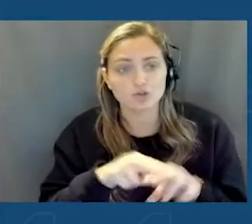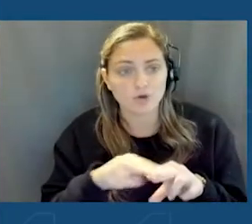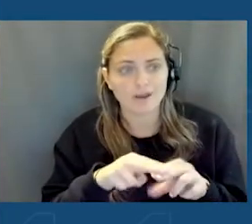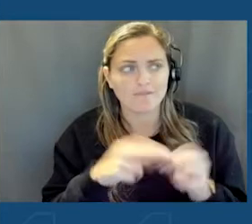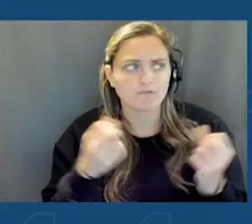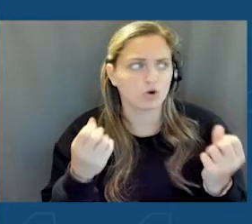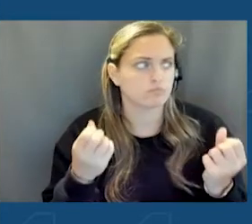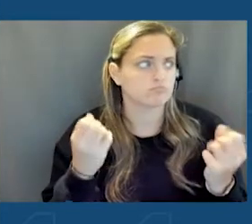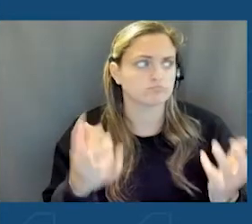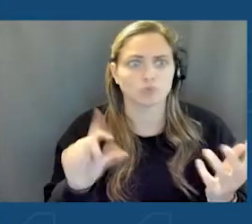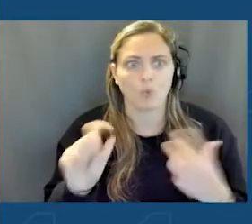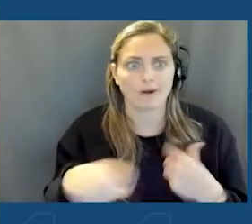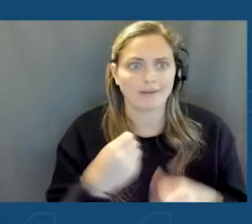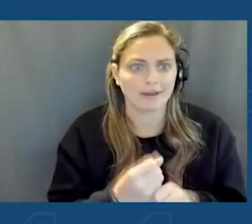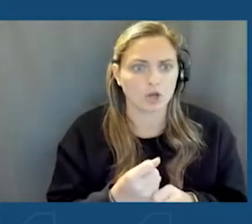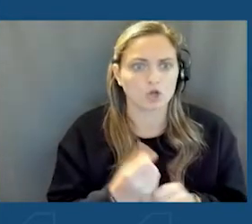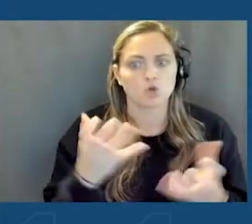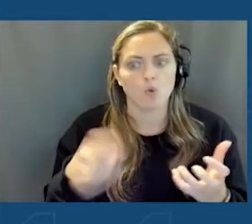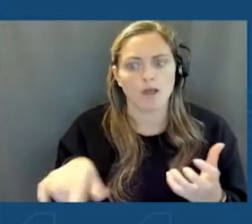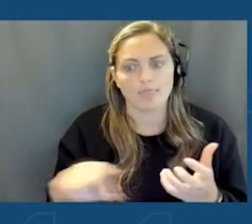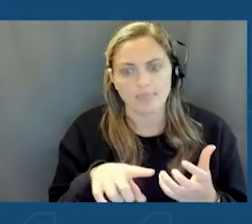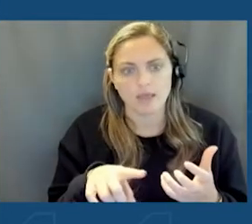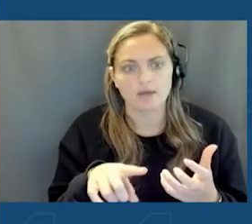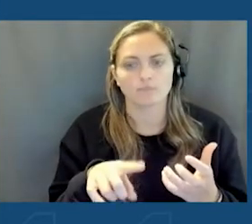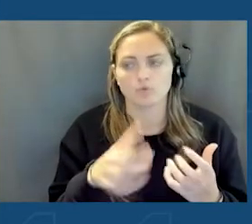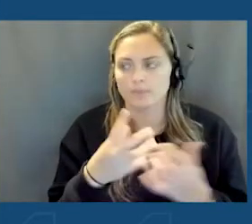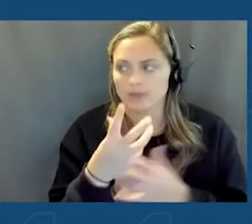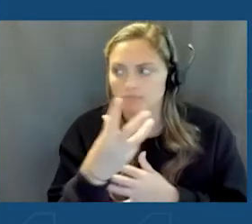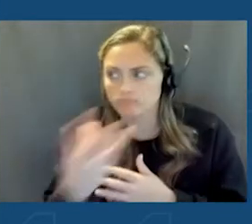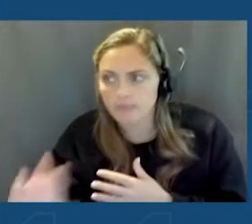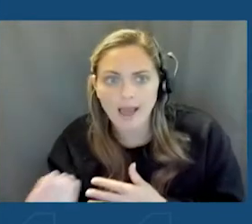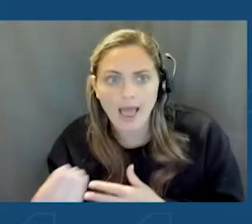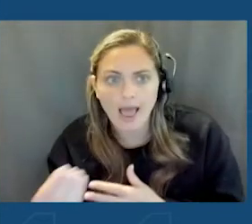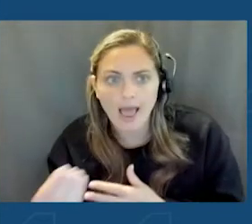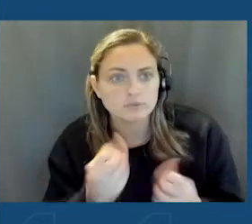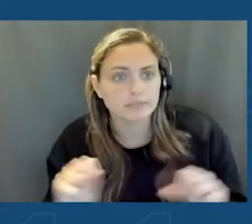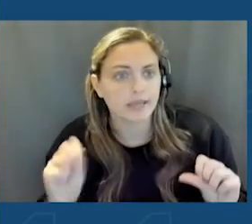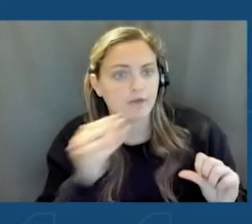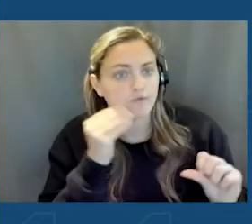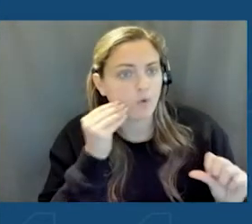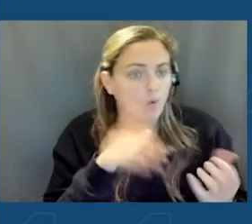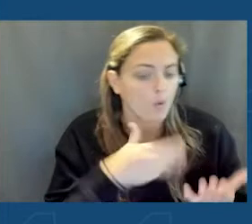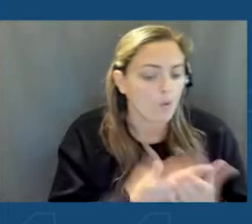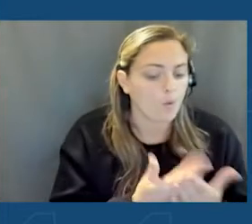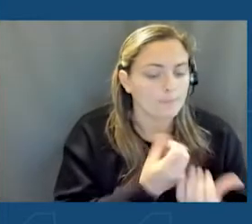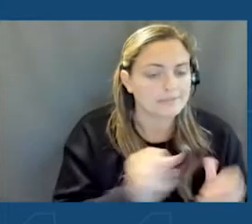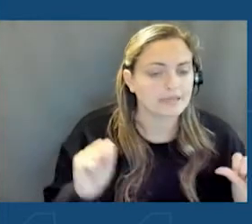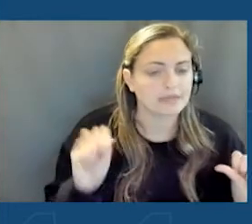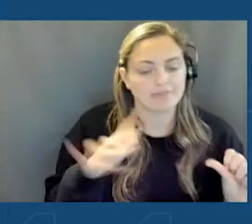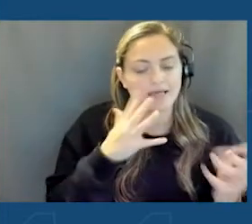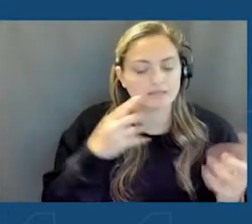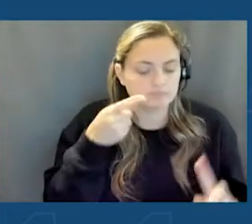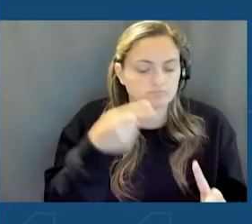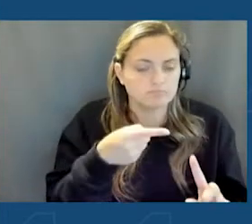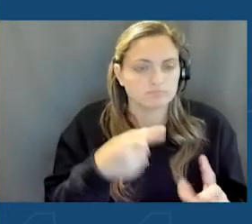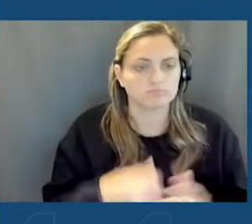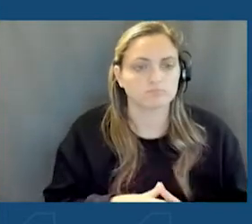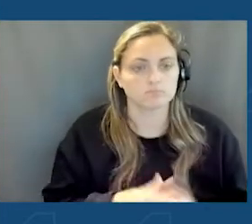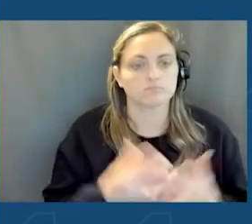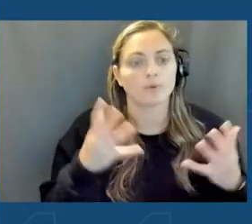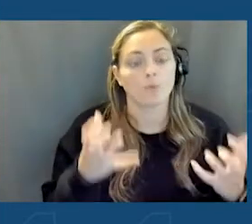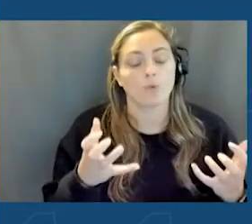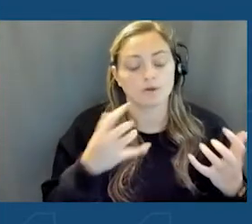it is. You want them to get out safe, you want them to get home safe. And that's what I want. And I want to